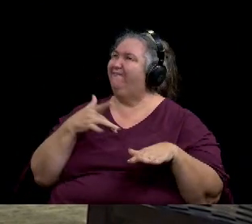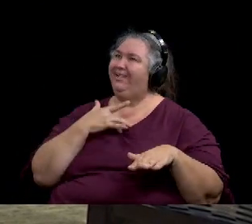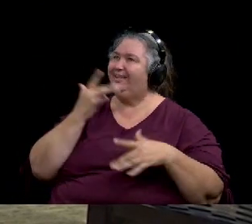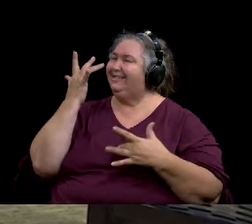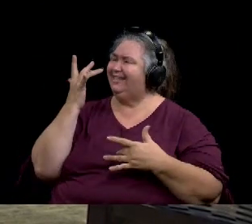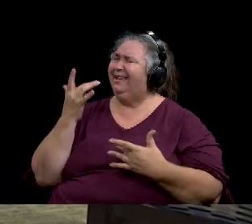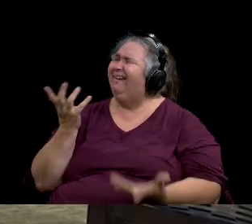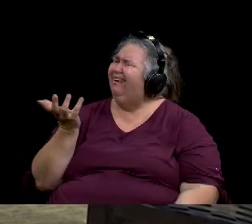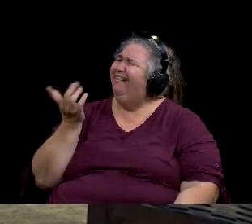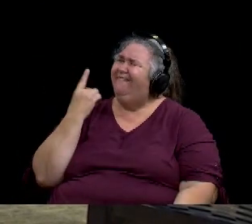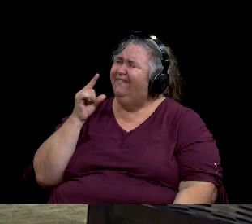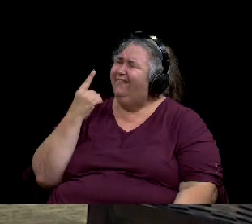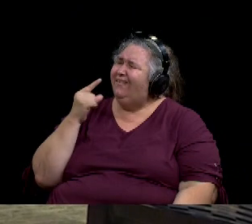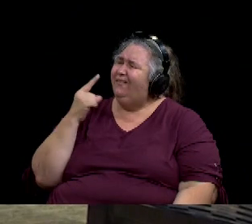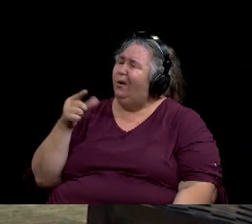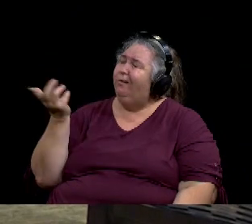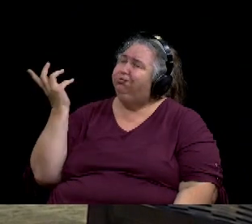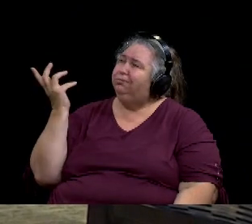unnecessary.